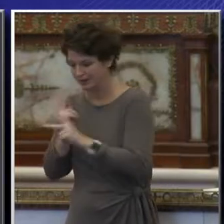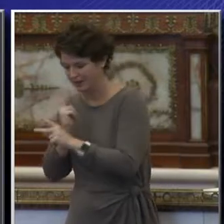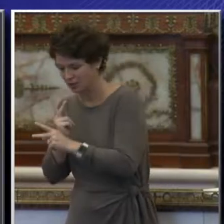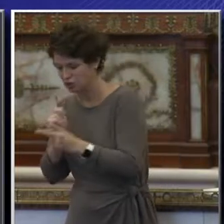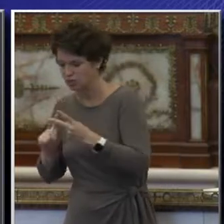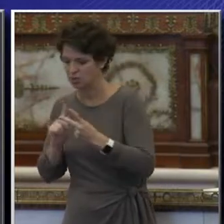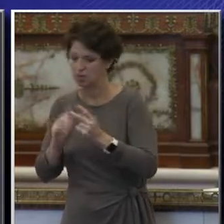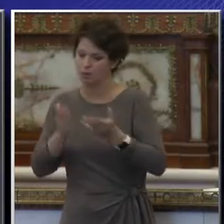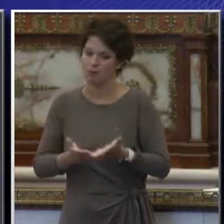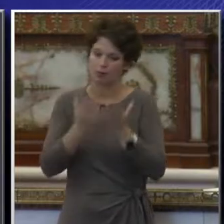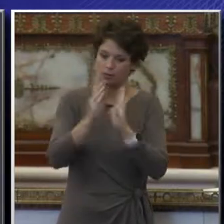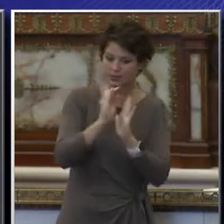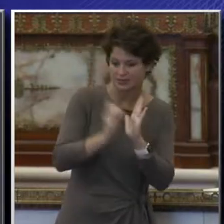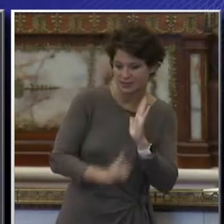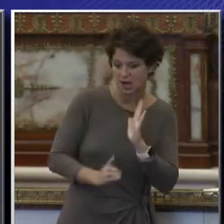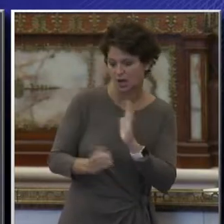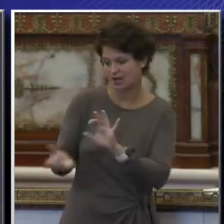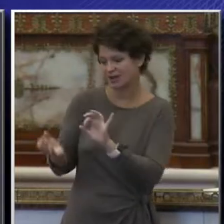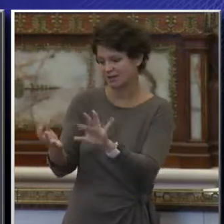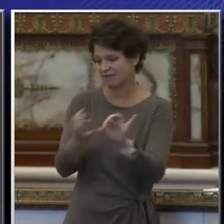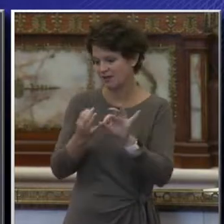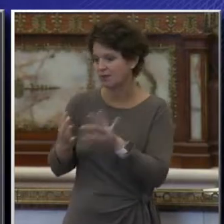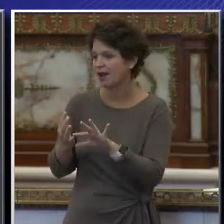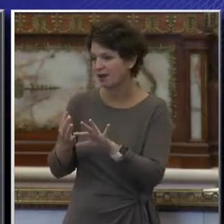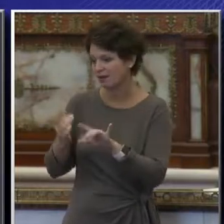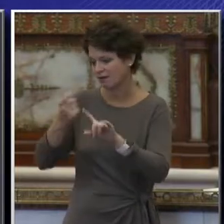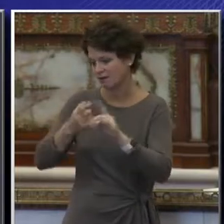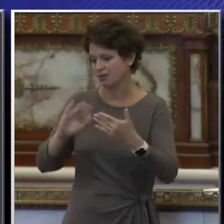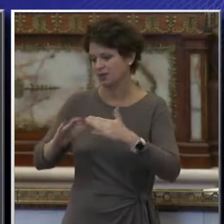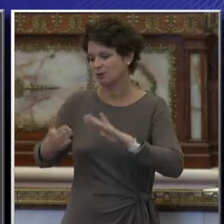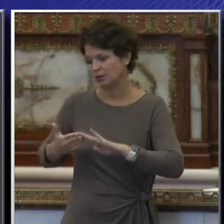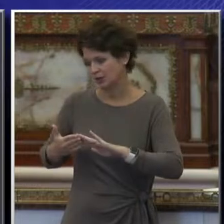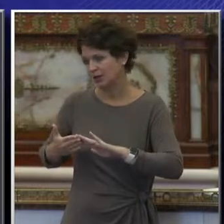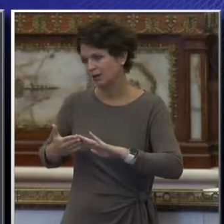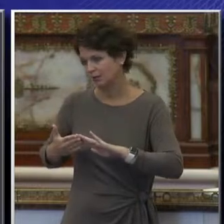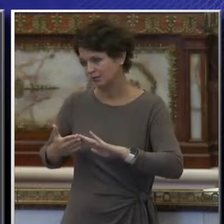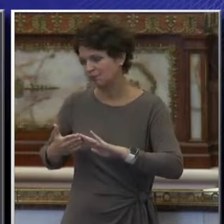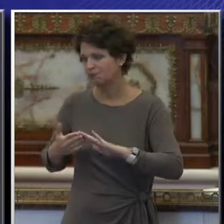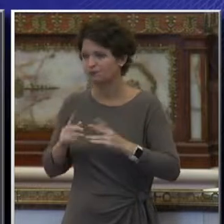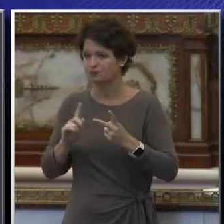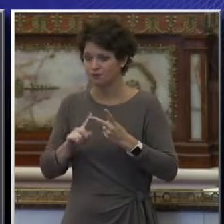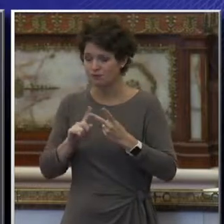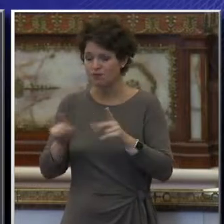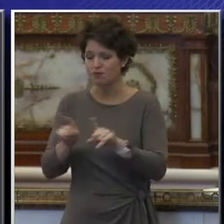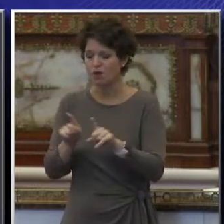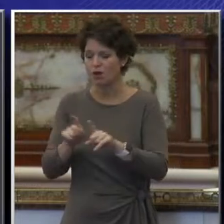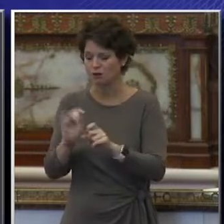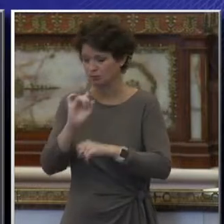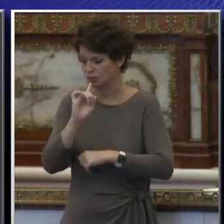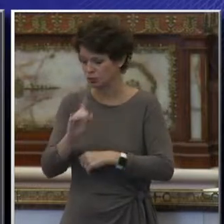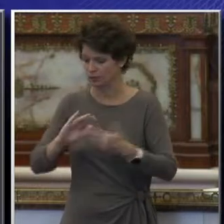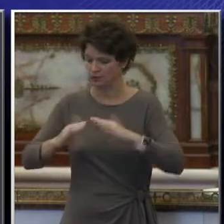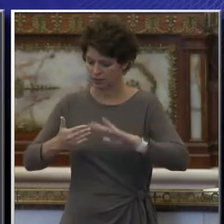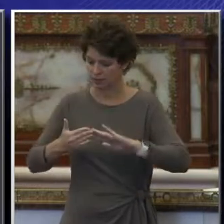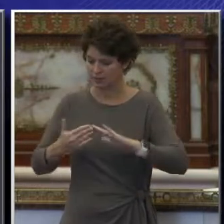proposed design, and get feedback, you know, from the community in that form. We also want to make sure that the community is engaged as it relates